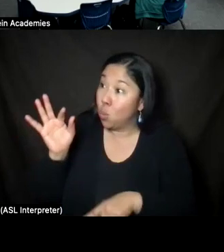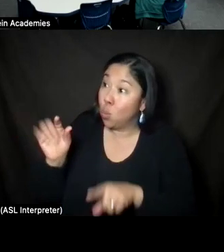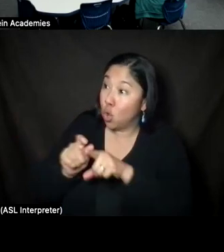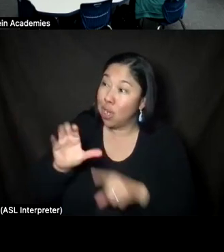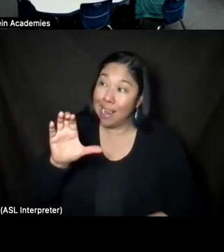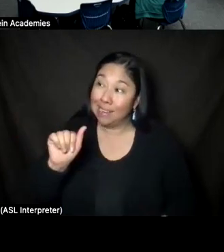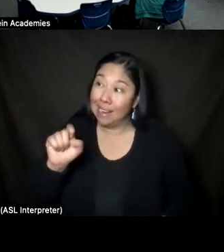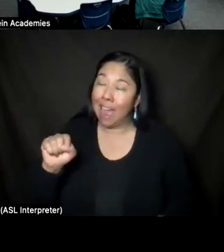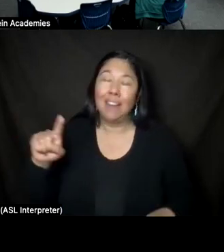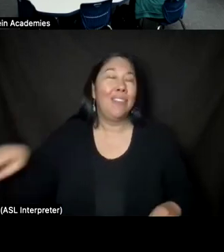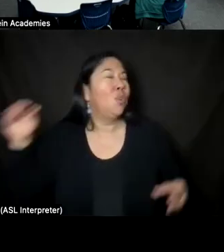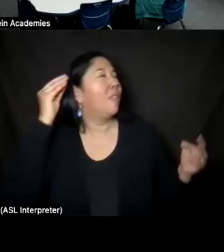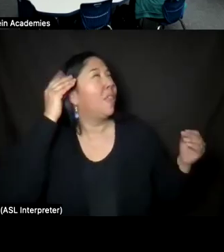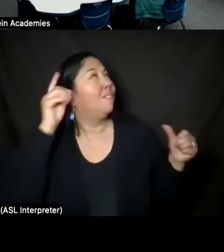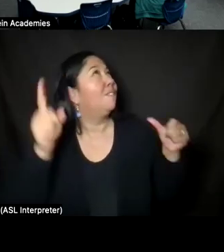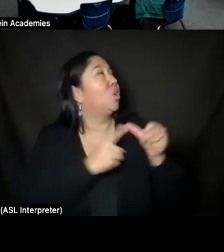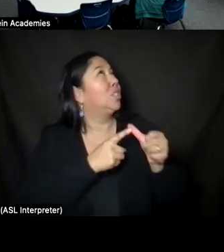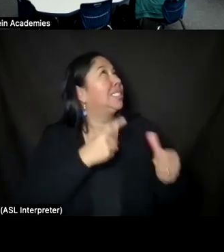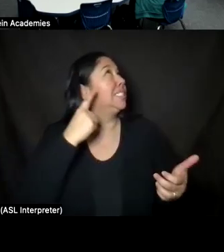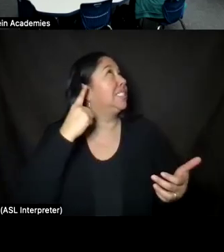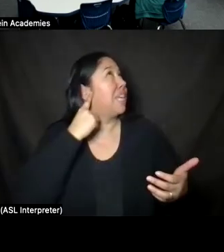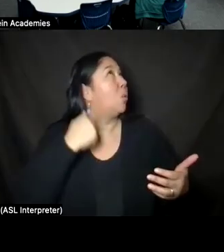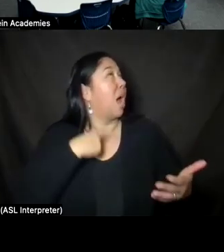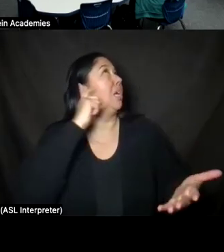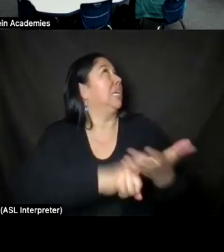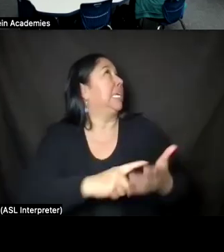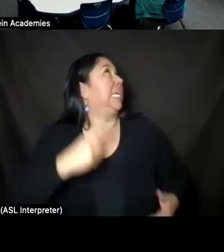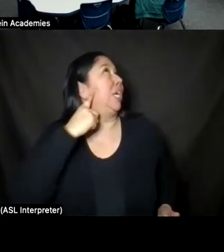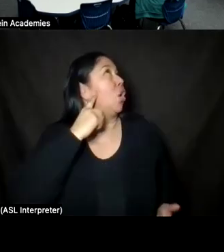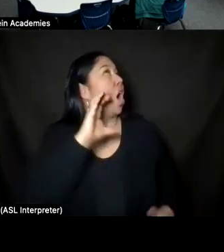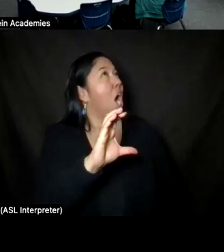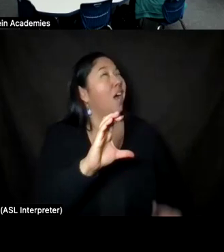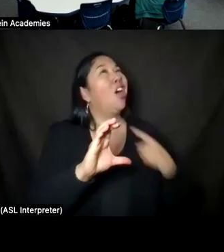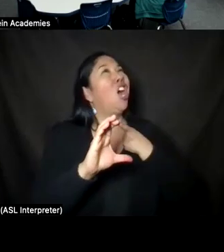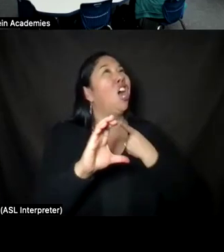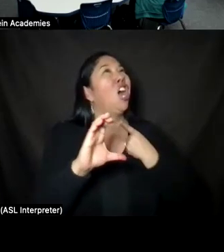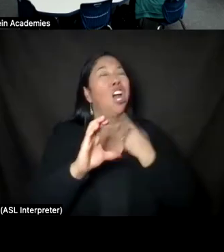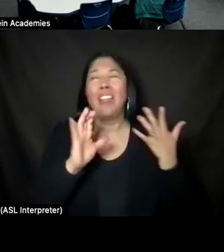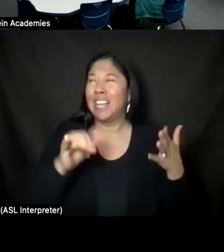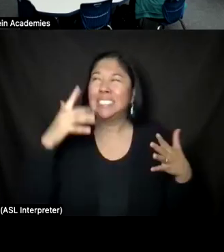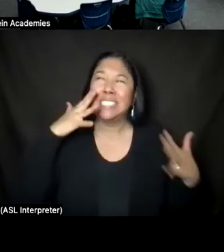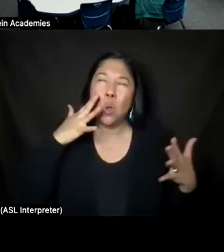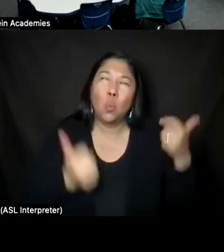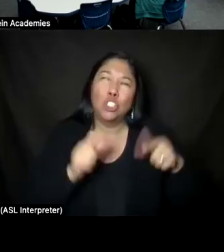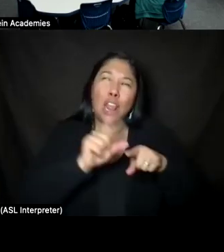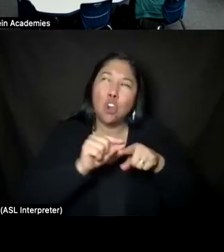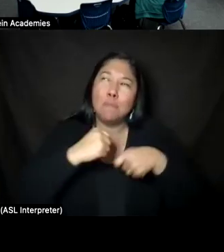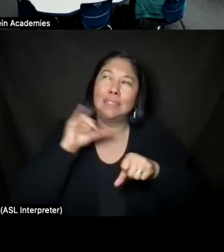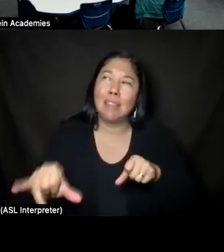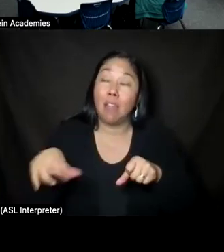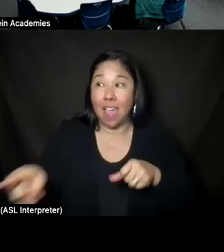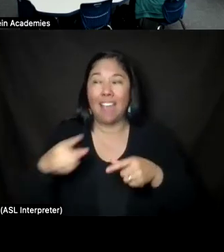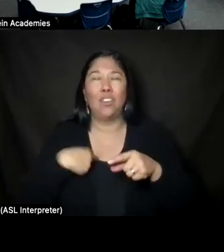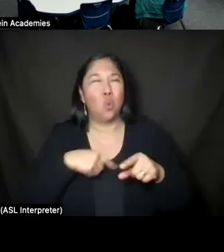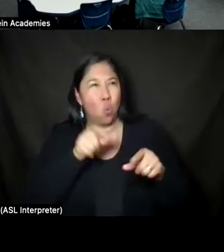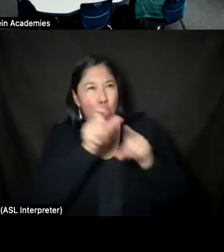what's the first sound I hear? What letter makes that sound? And then you gotta write that. So they have to be able to break words